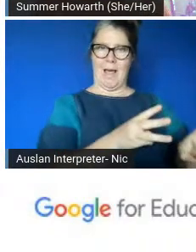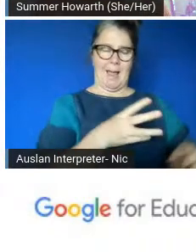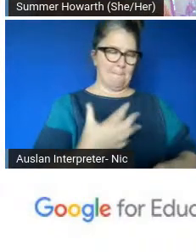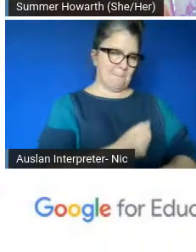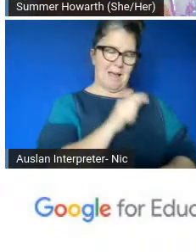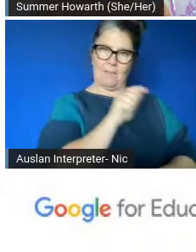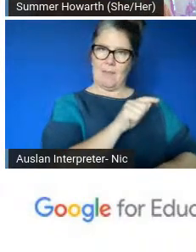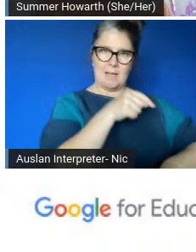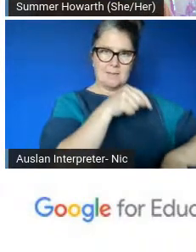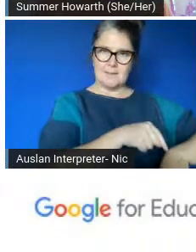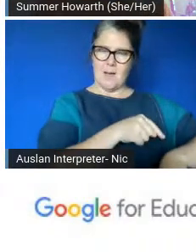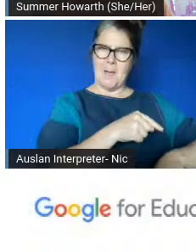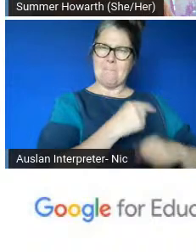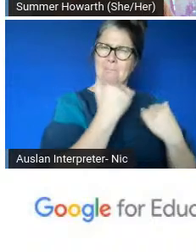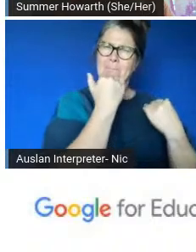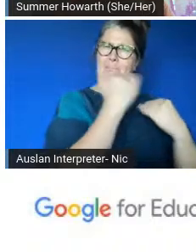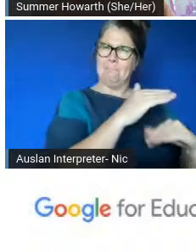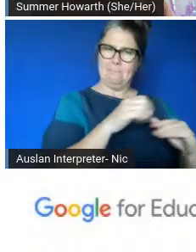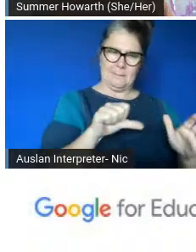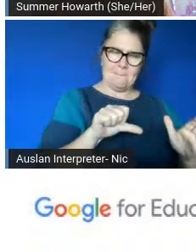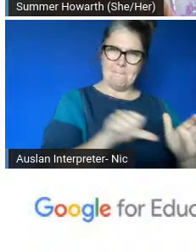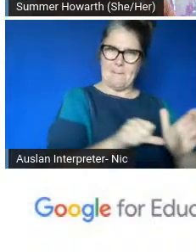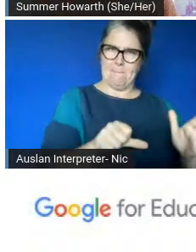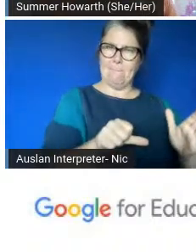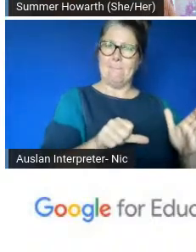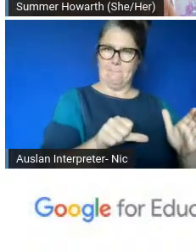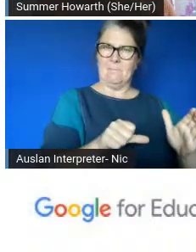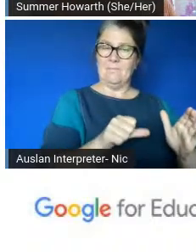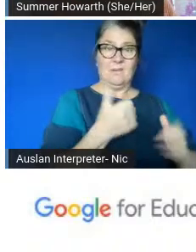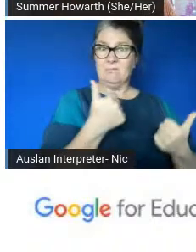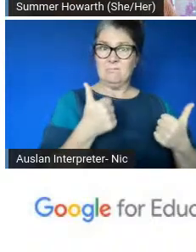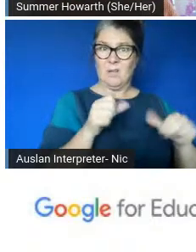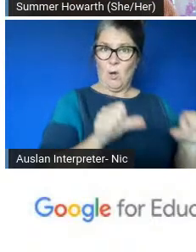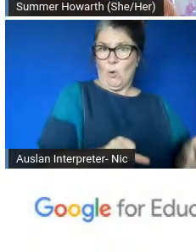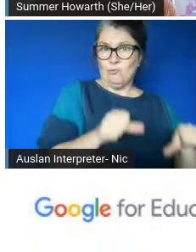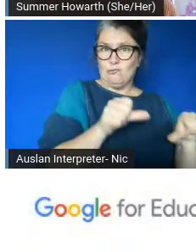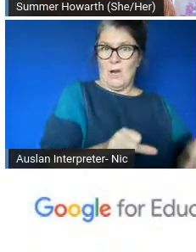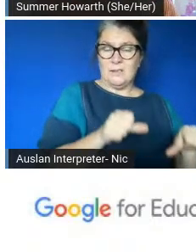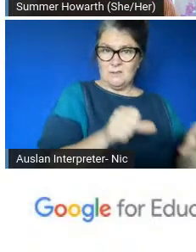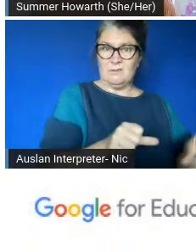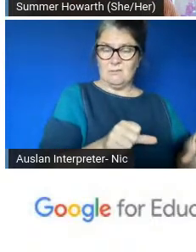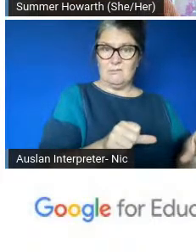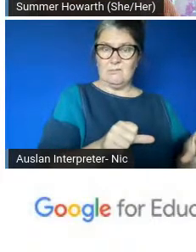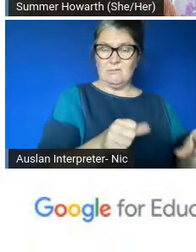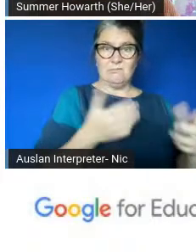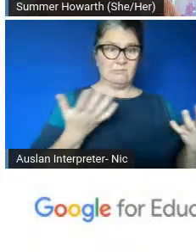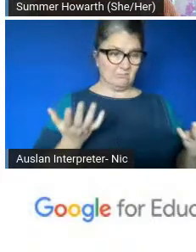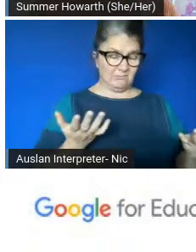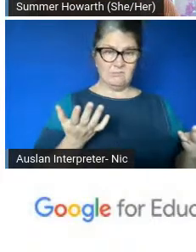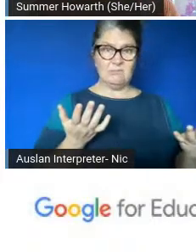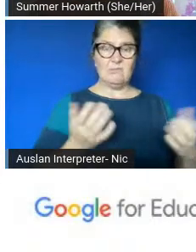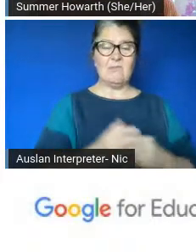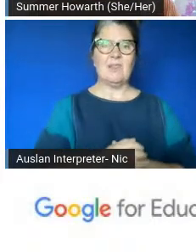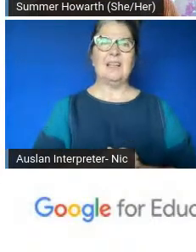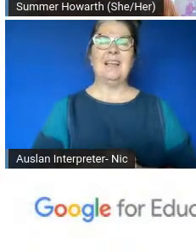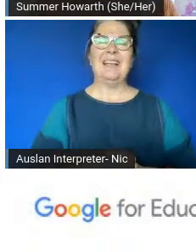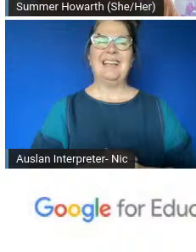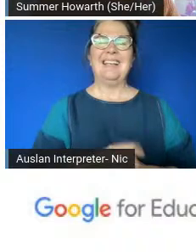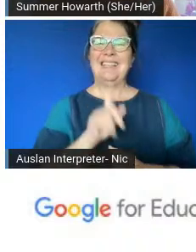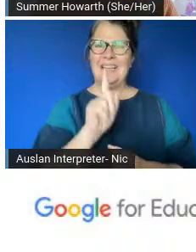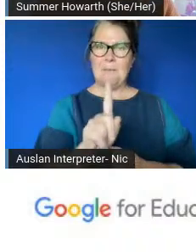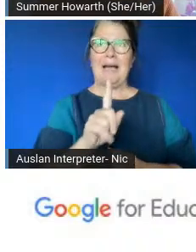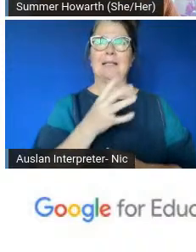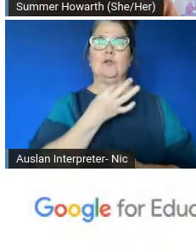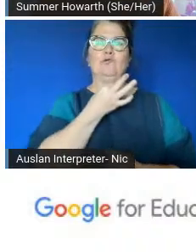time. And that's okay. Or we can't move up the ladder otherwise. Absolutely. And the danger of that,